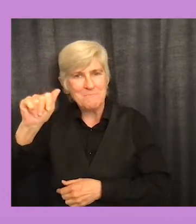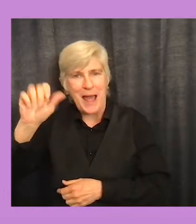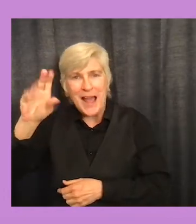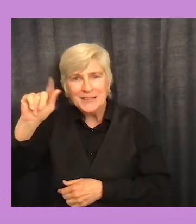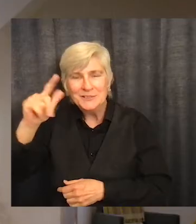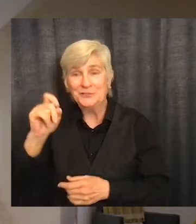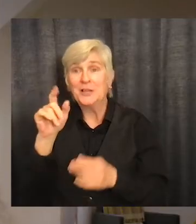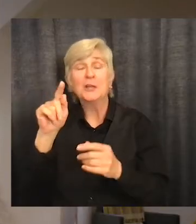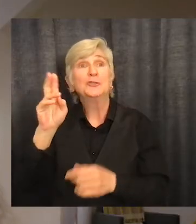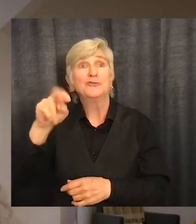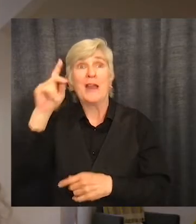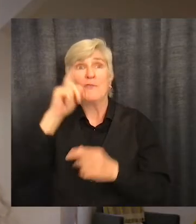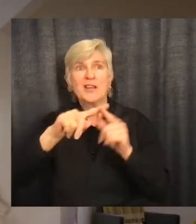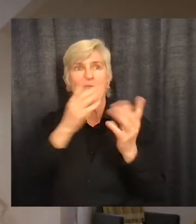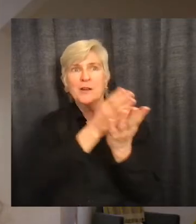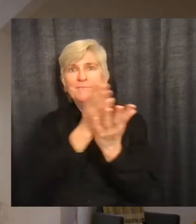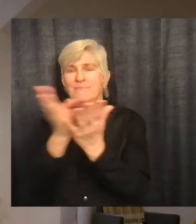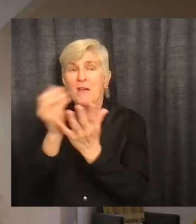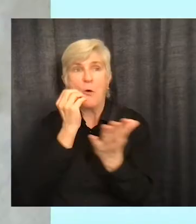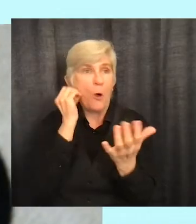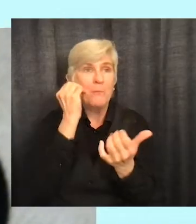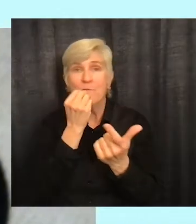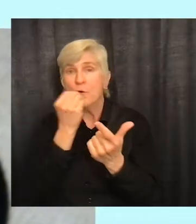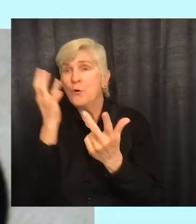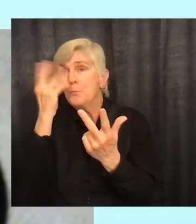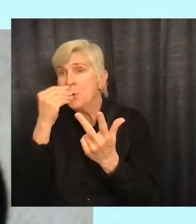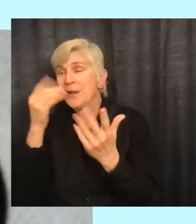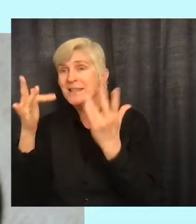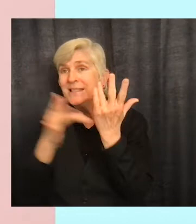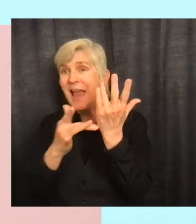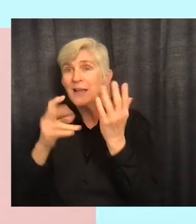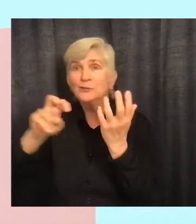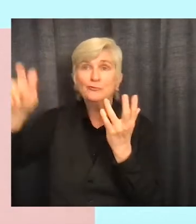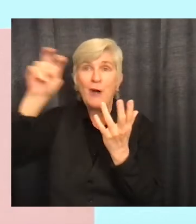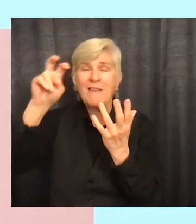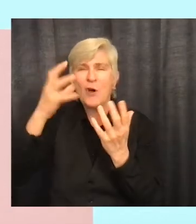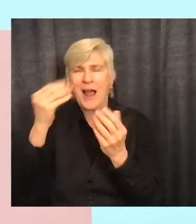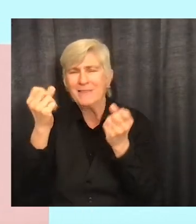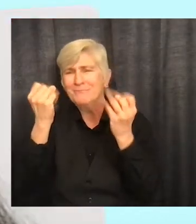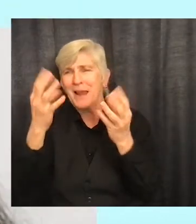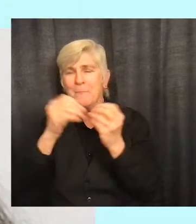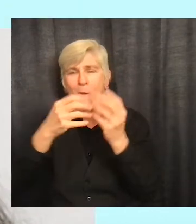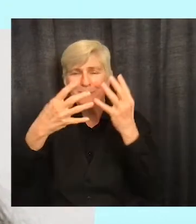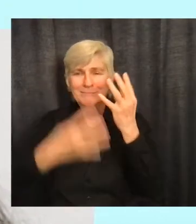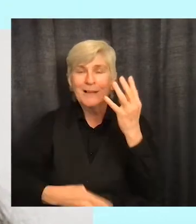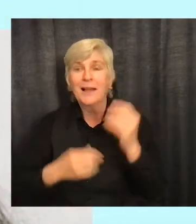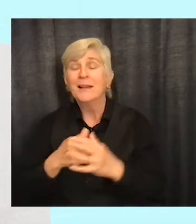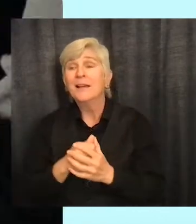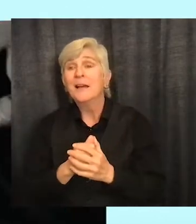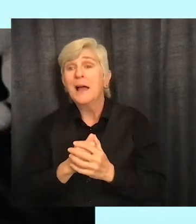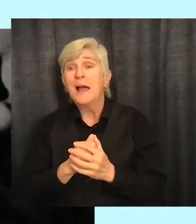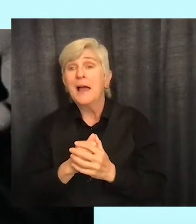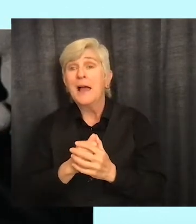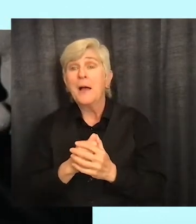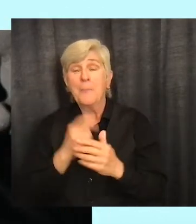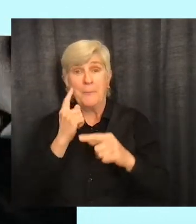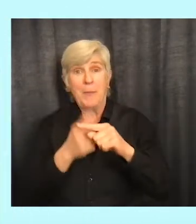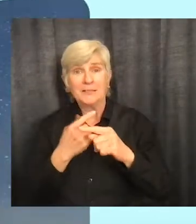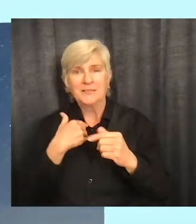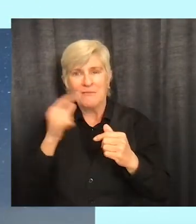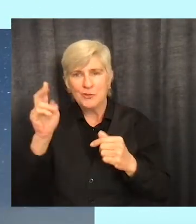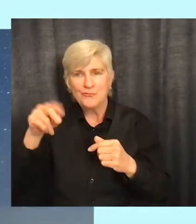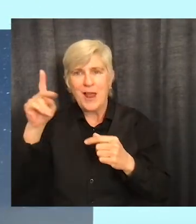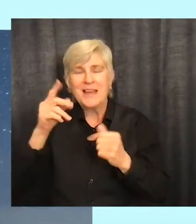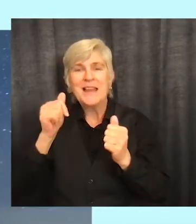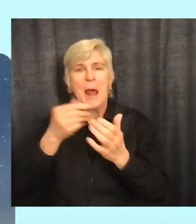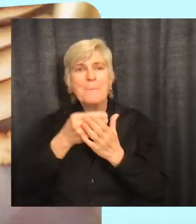trend package. Now there are trends for every category: home, food, beauty, tech, travel, and so many more.